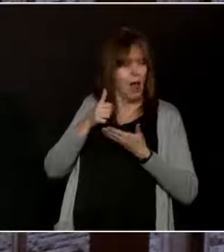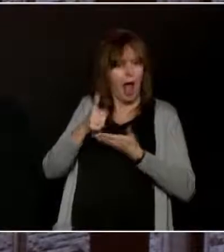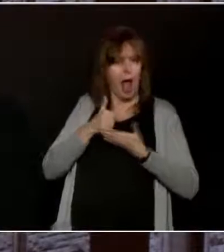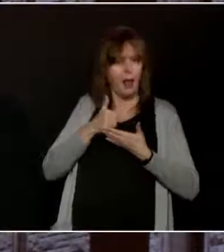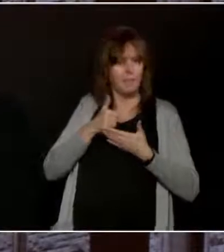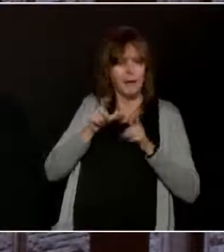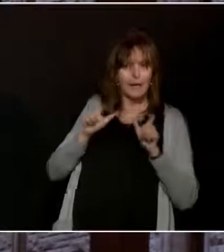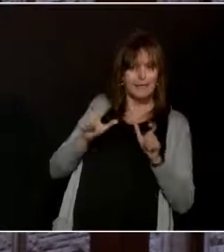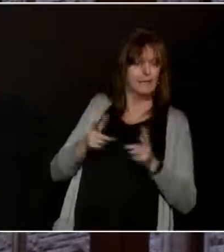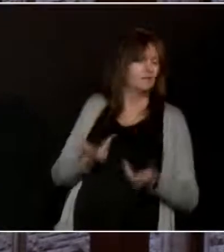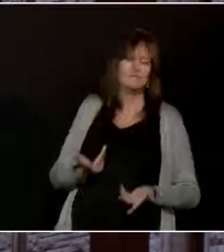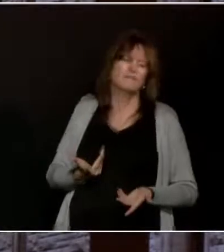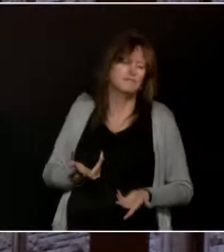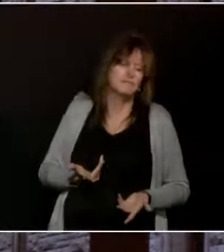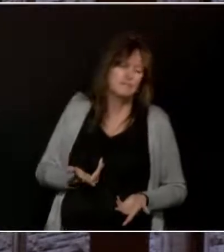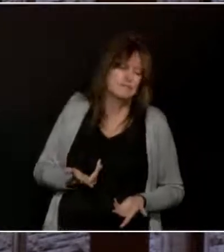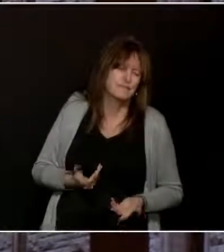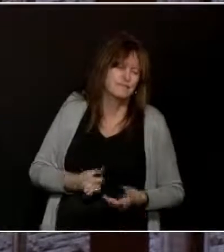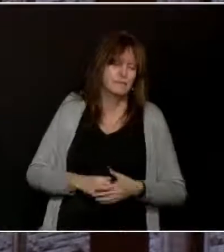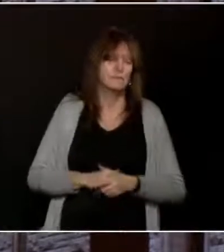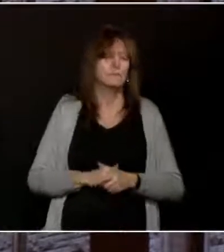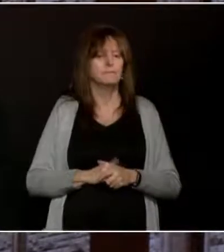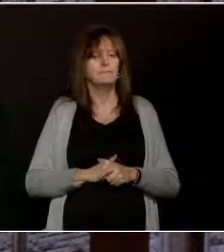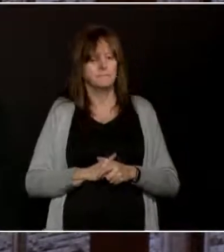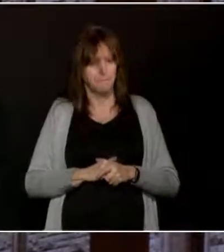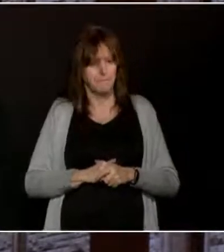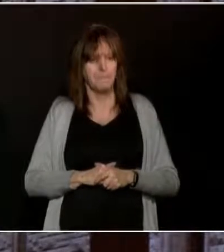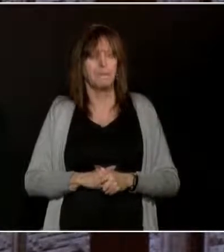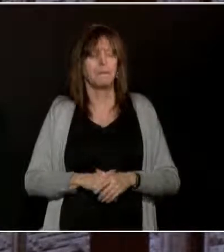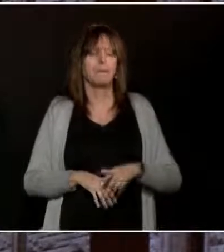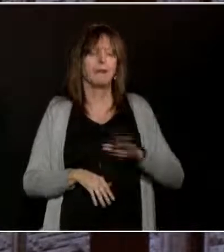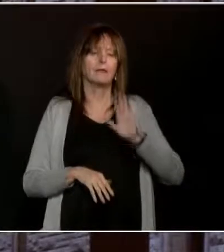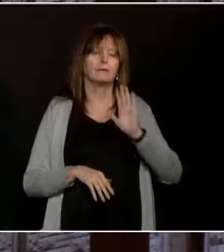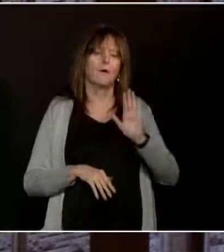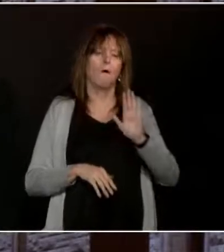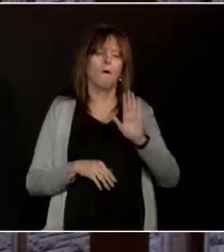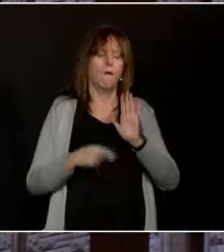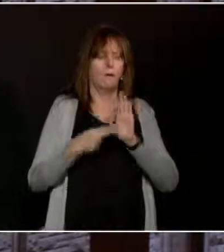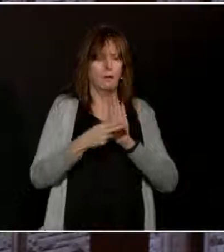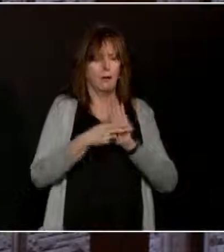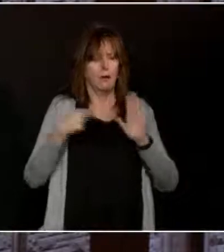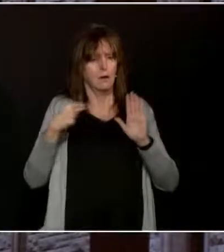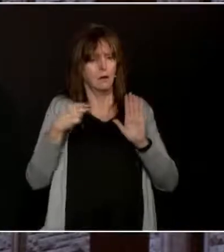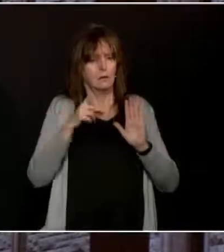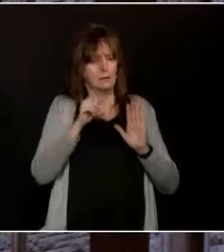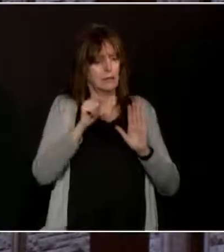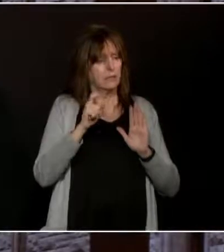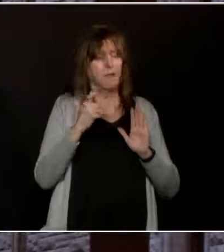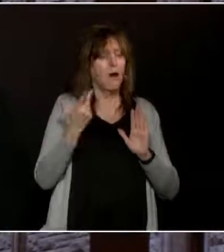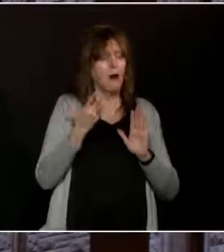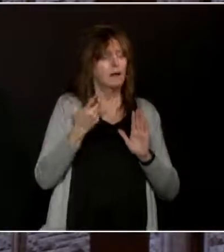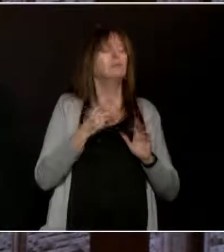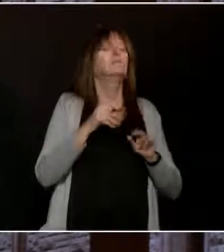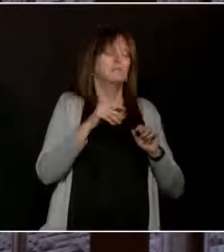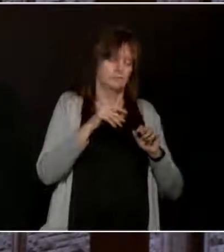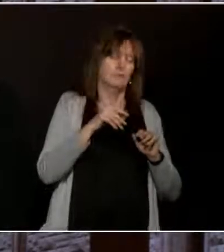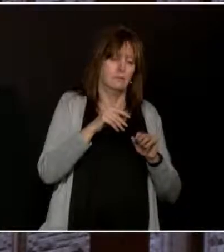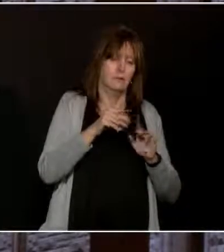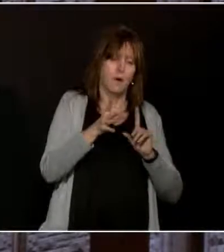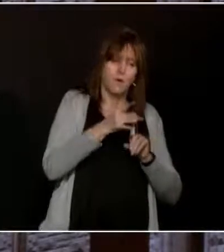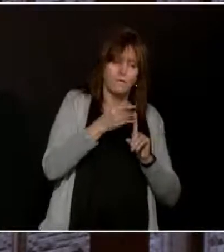you obtain your vaccine. So I wouldn't say that puts you at the back of the line, but certainly you want to keep that in mind if you're coming forward,